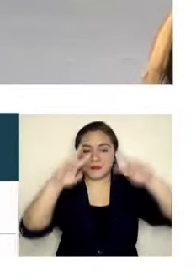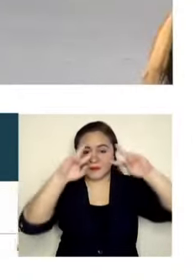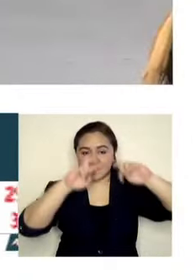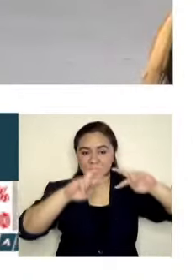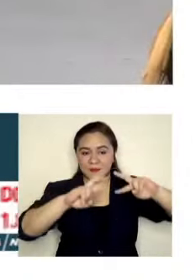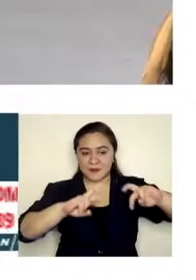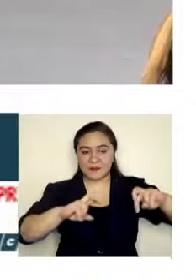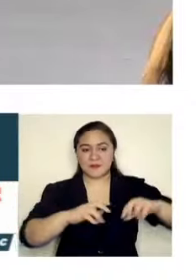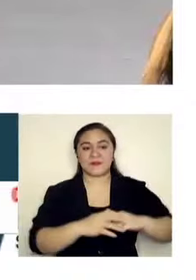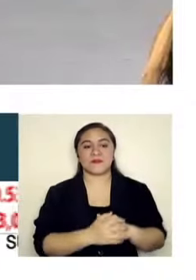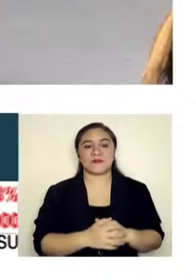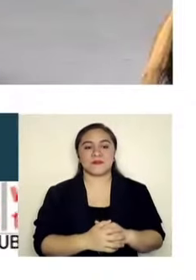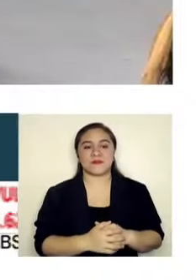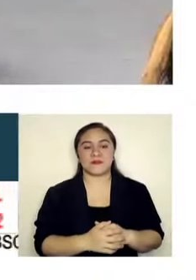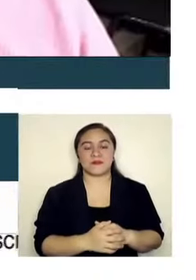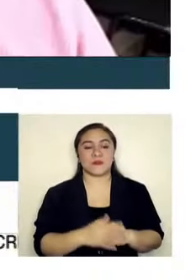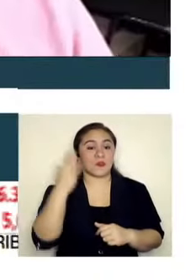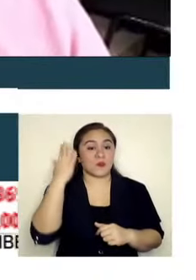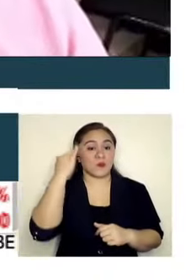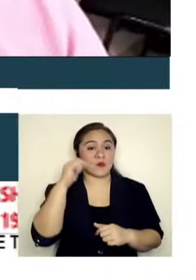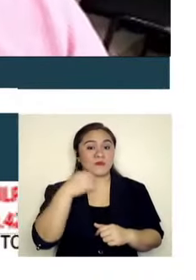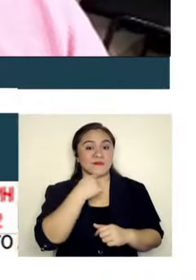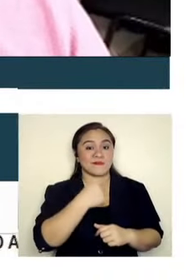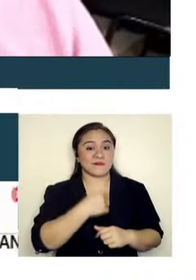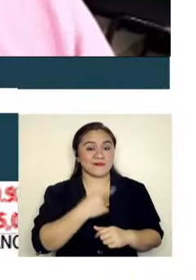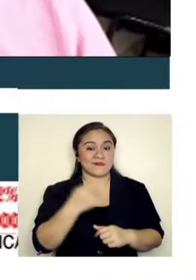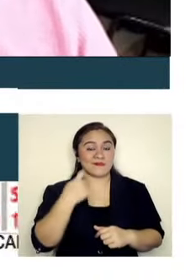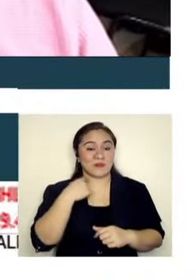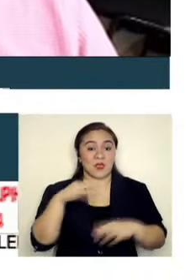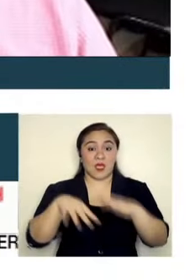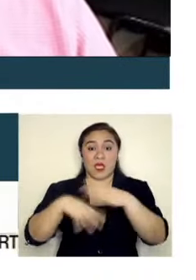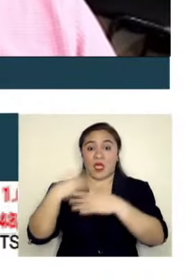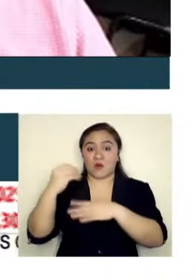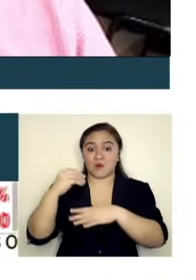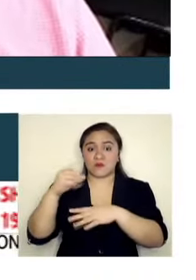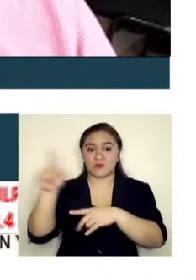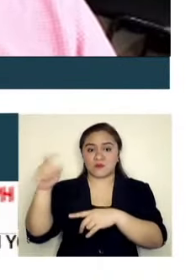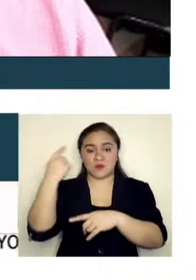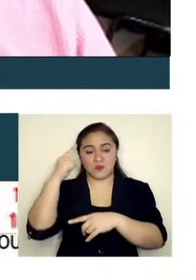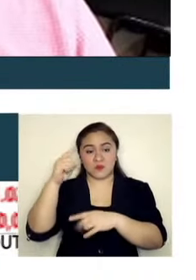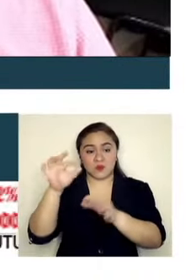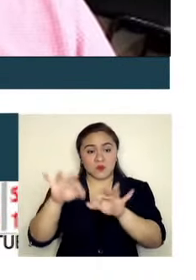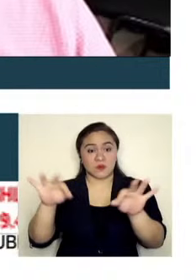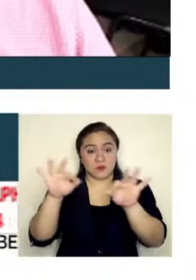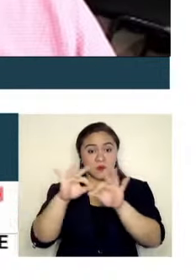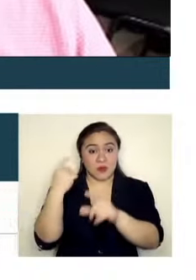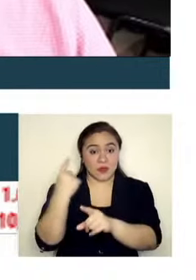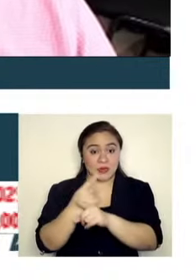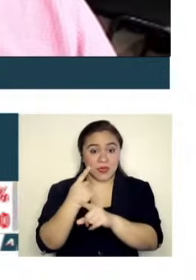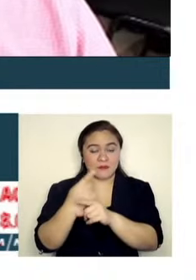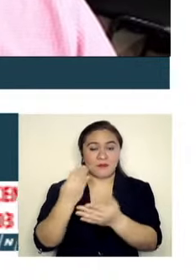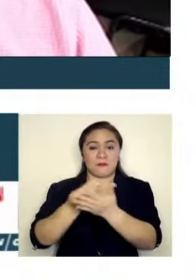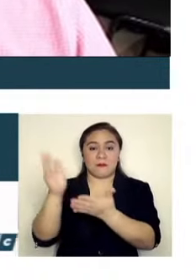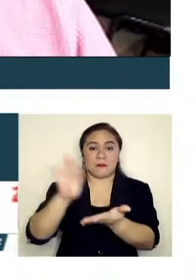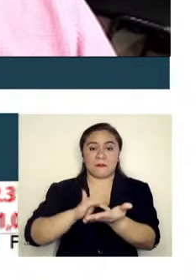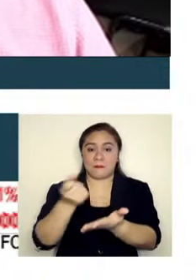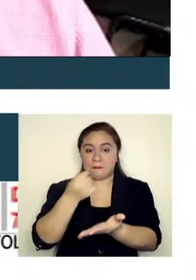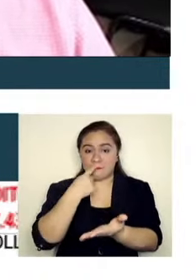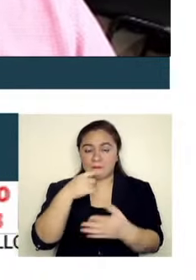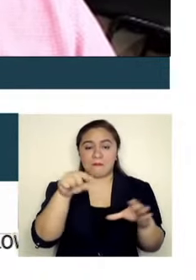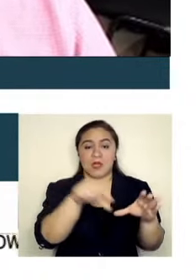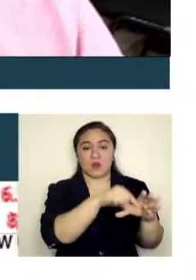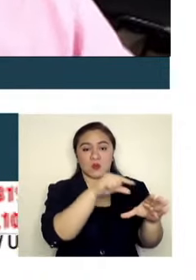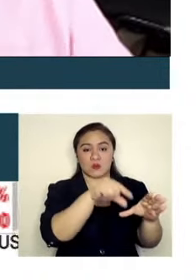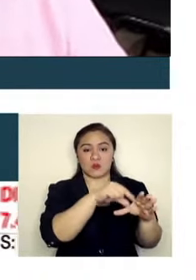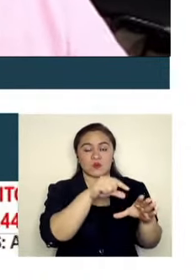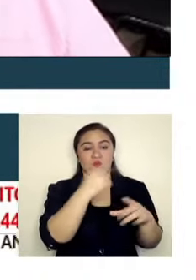this case. Yeah, because you said they would only go out for essentials, going to right. the pharmacies, going to the groceries. Do we know